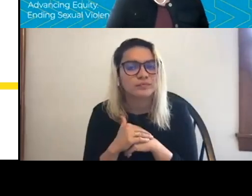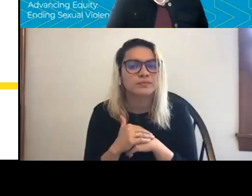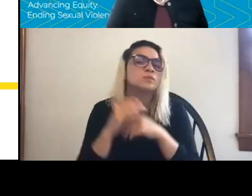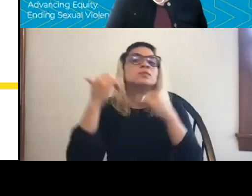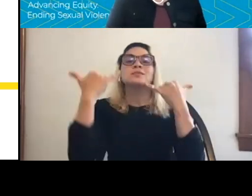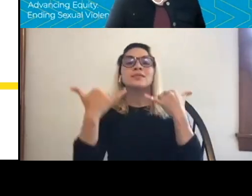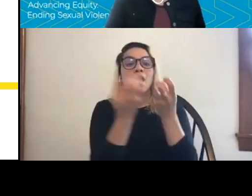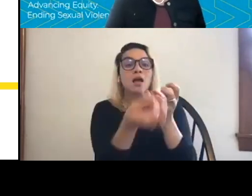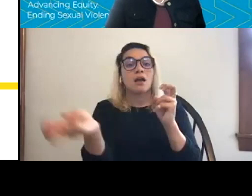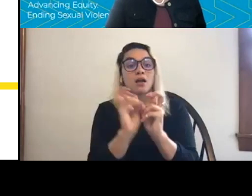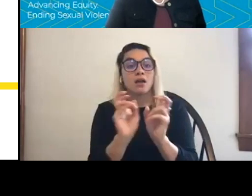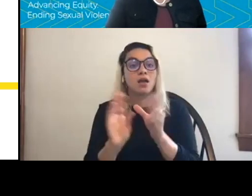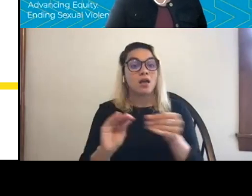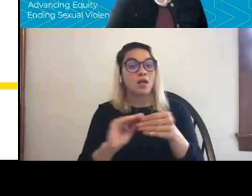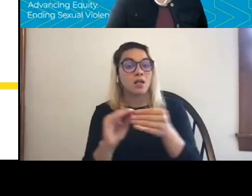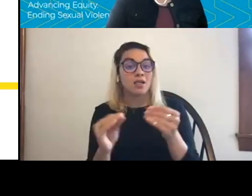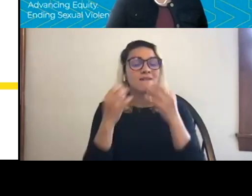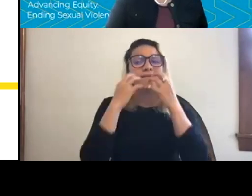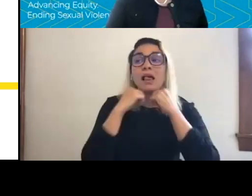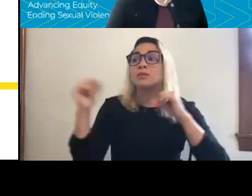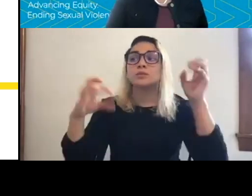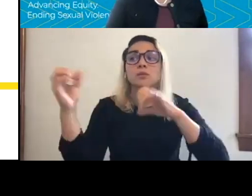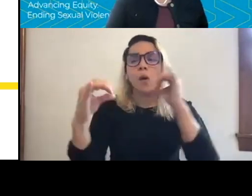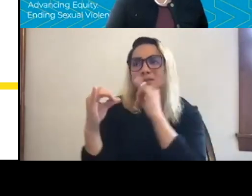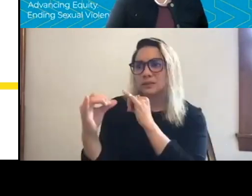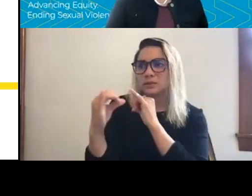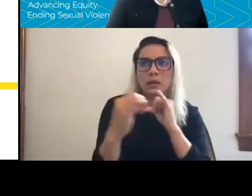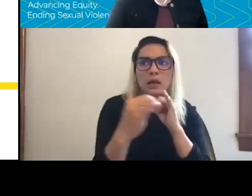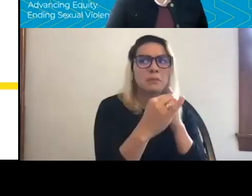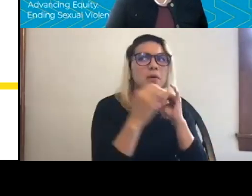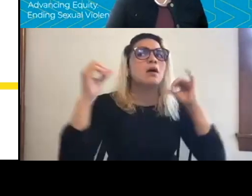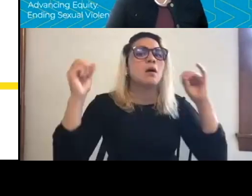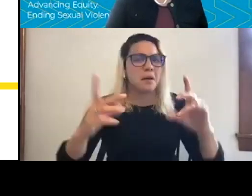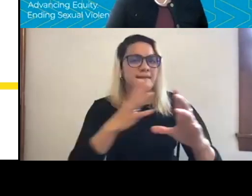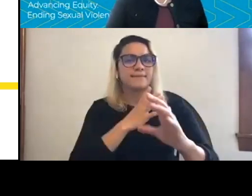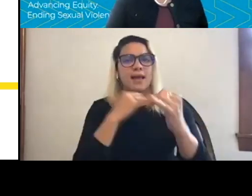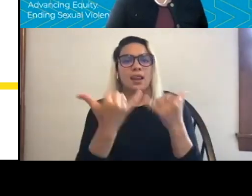get to explicitly name the villain. And that is the person,